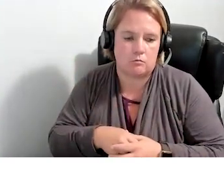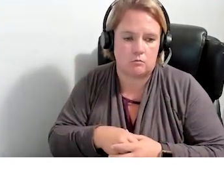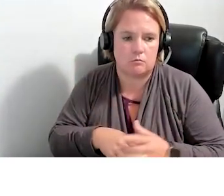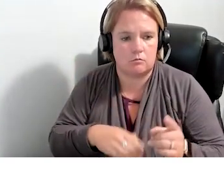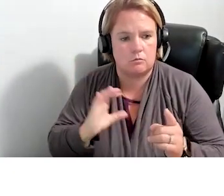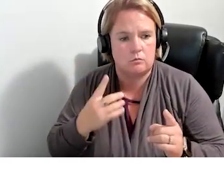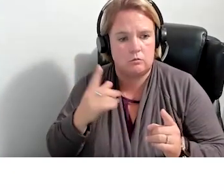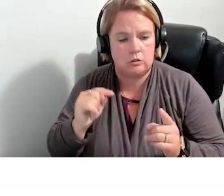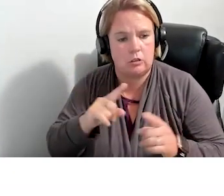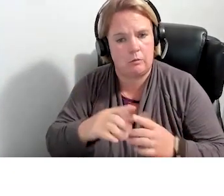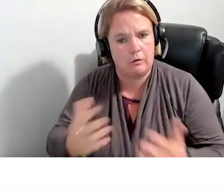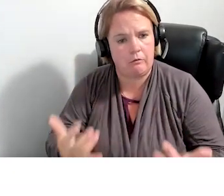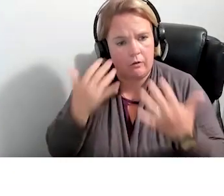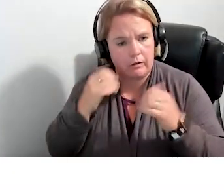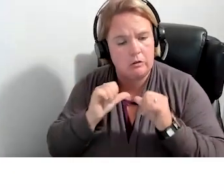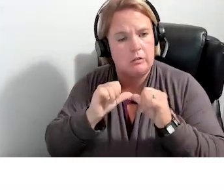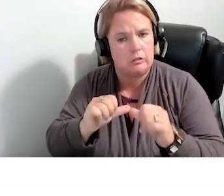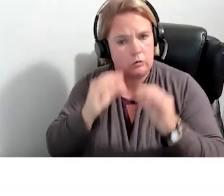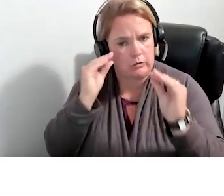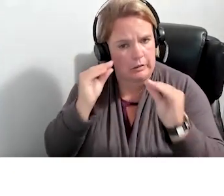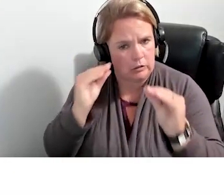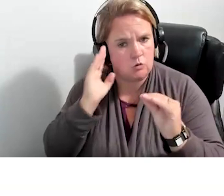would continue to be friendly and continue to teach them.